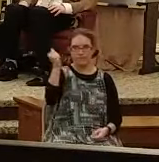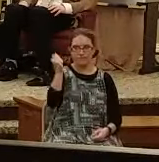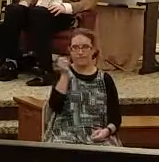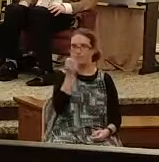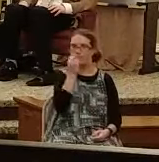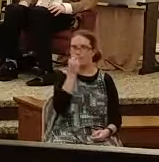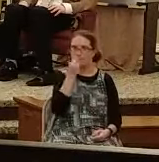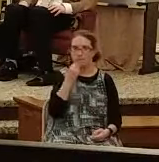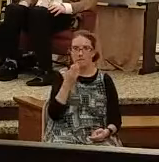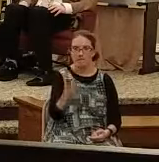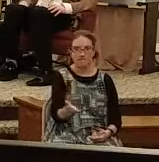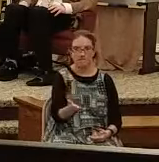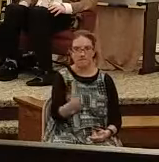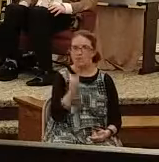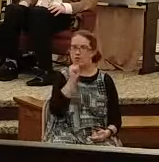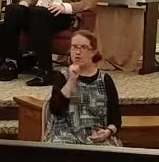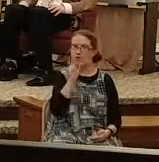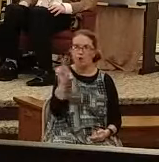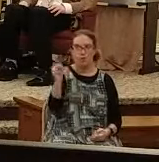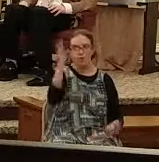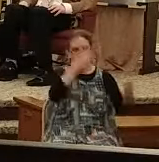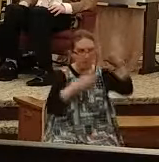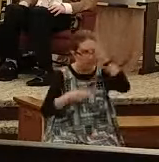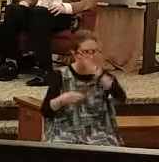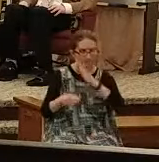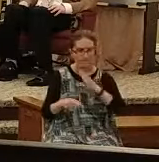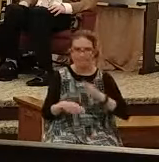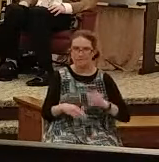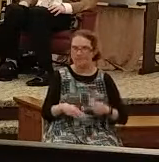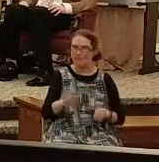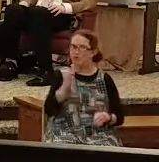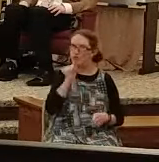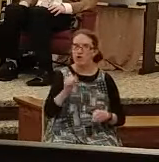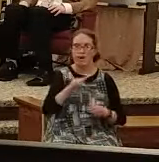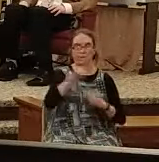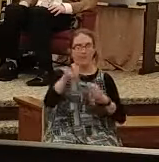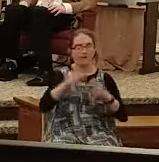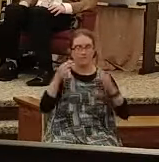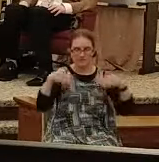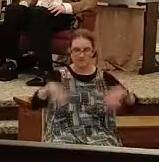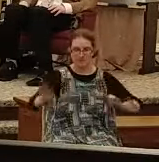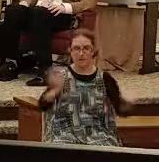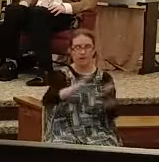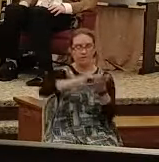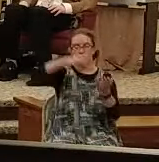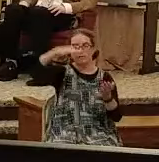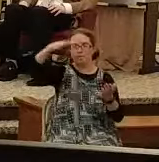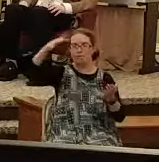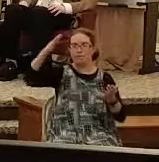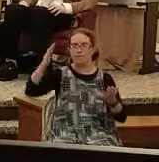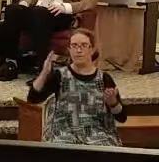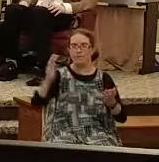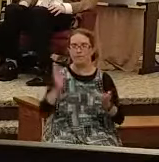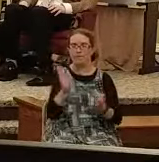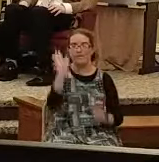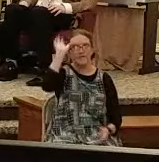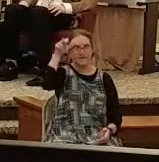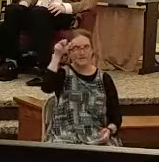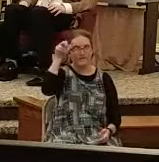there. Not a problem for him. But he was not about to give any glory to Satan.